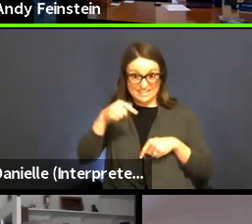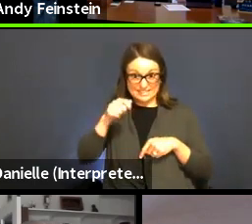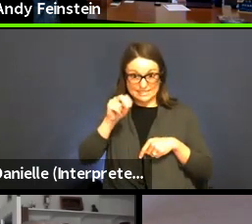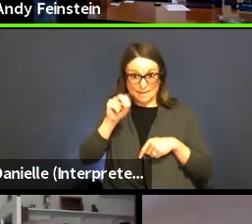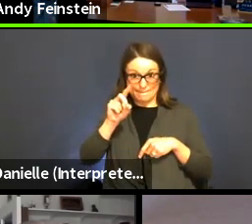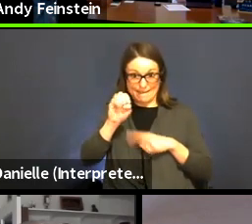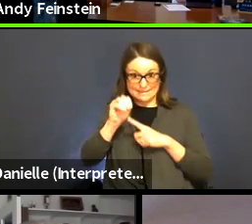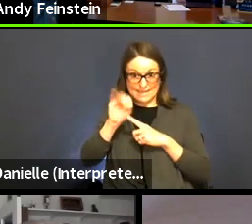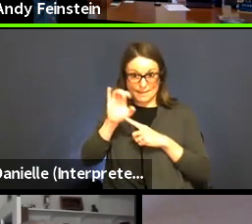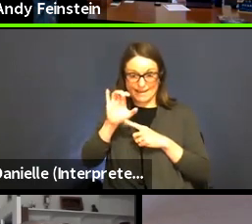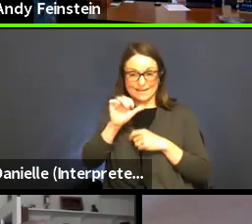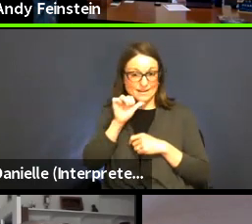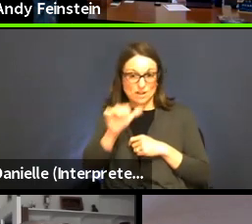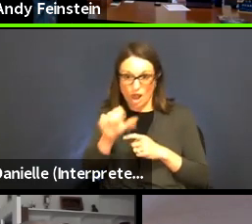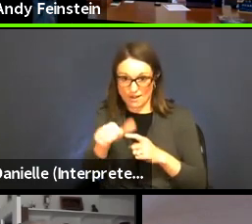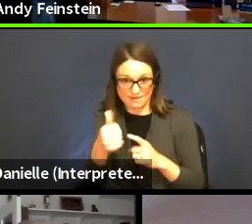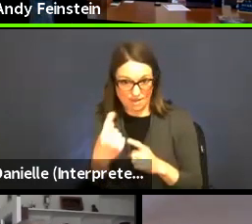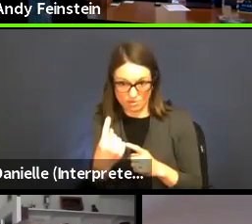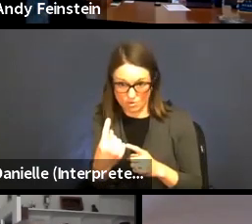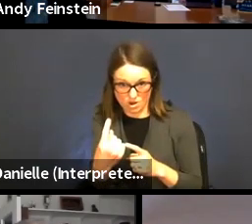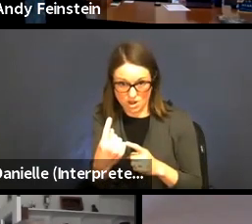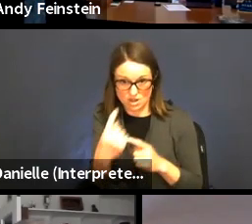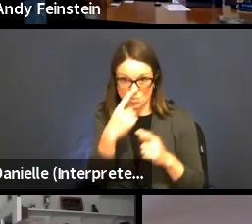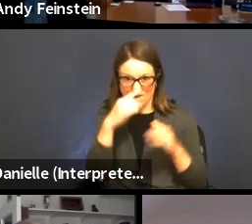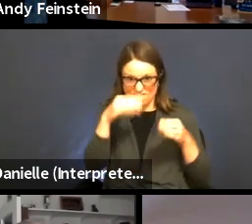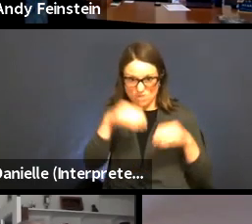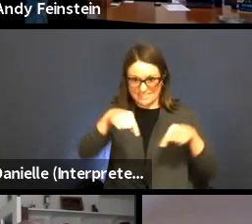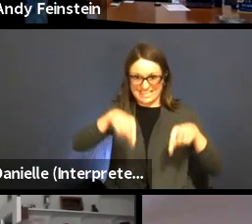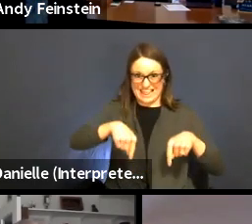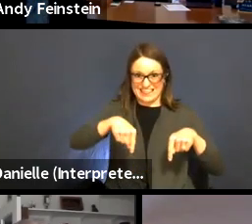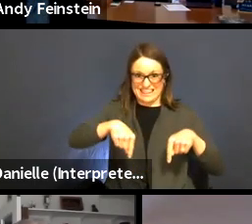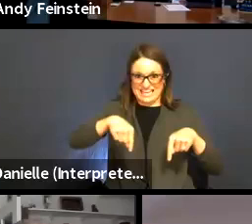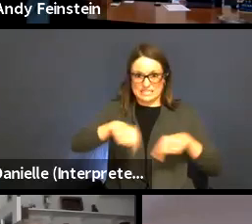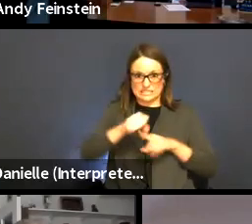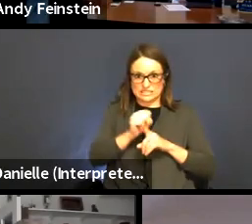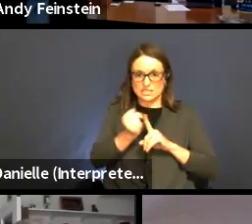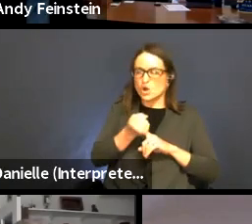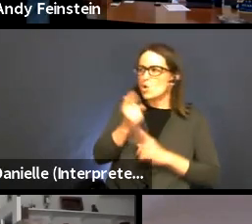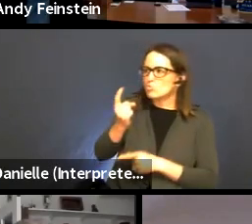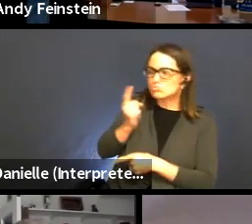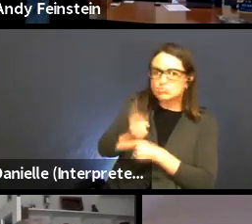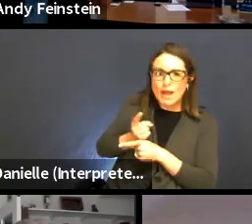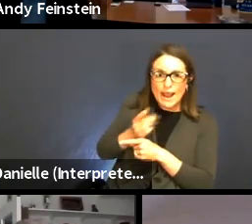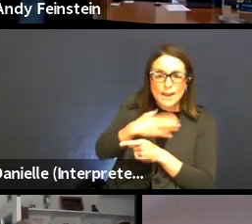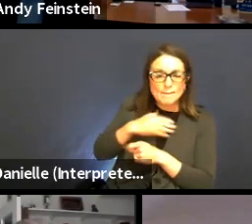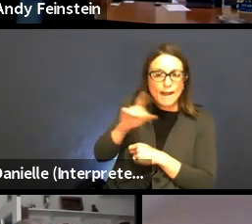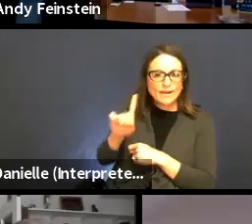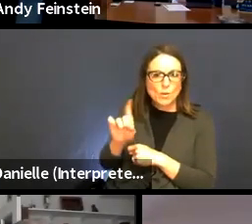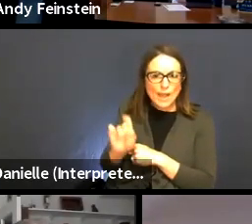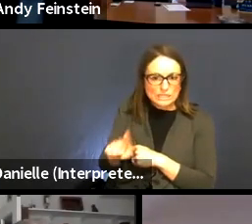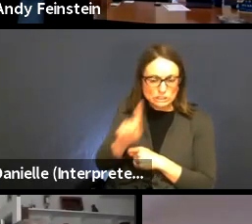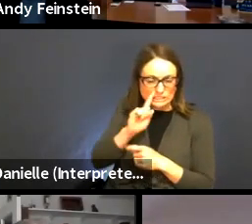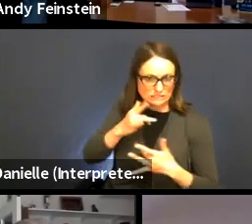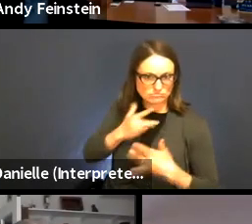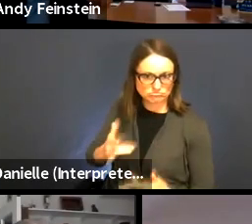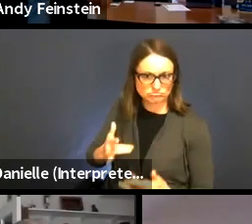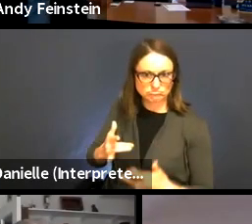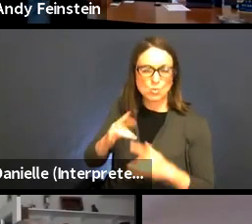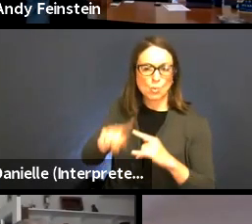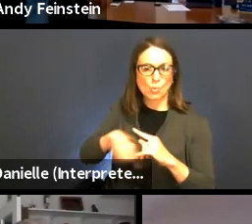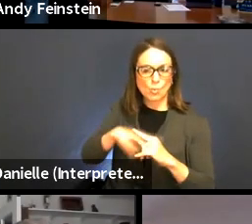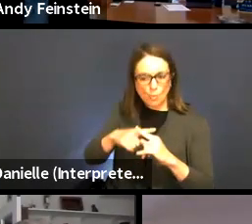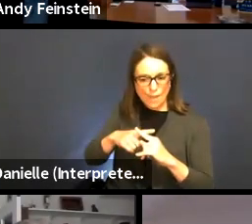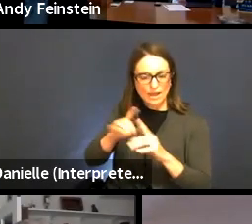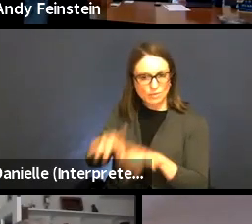another one at this point. No, I agree with that. And my question was really because typically when we